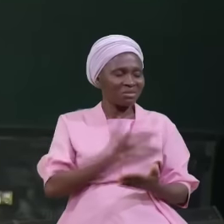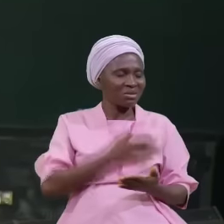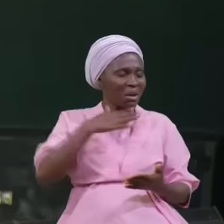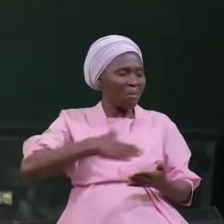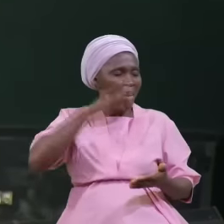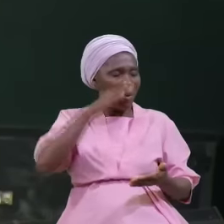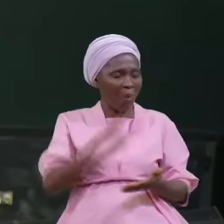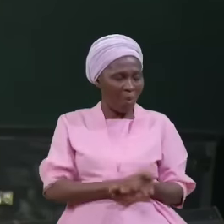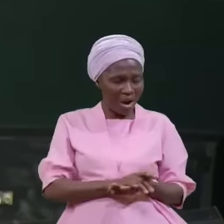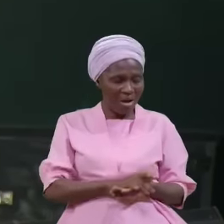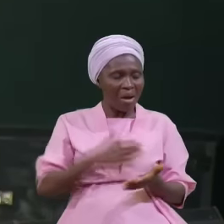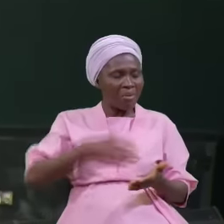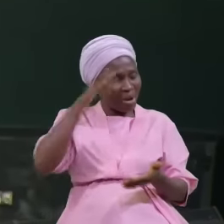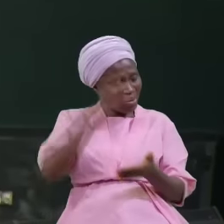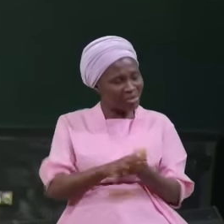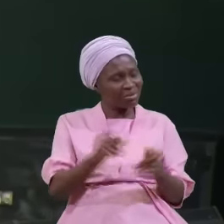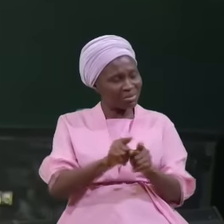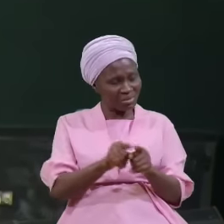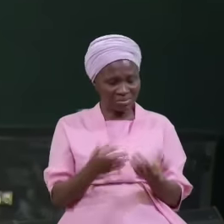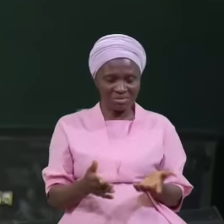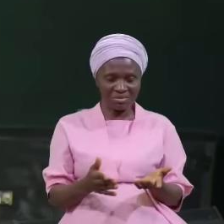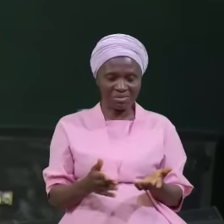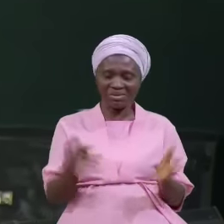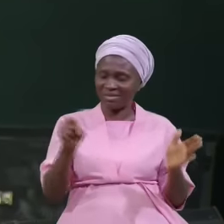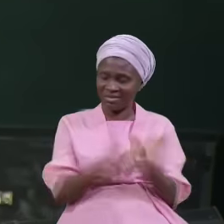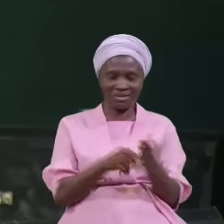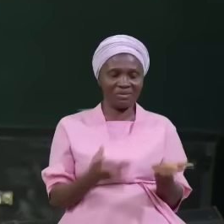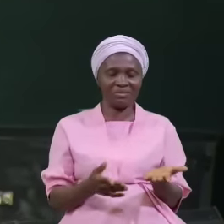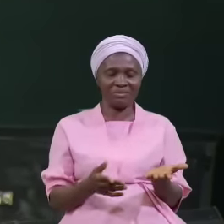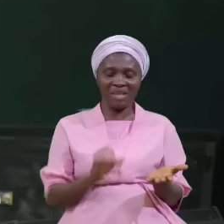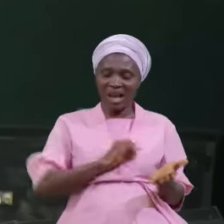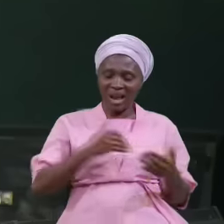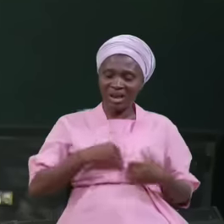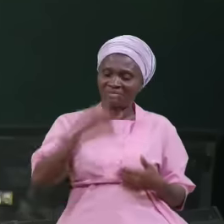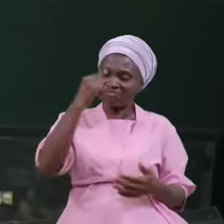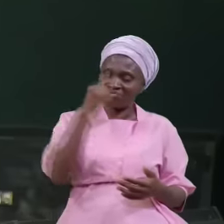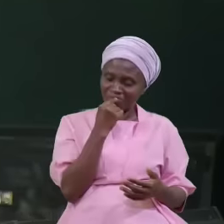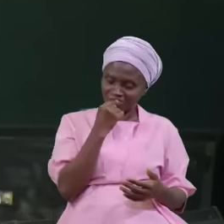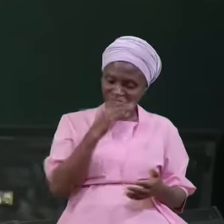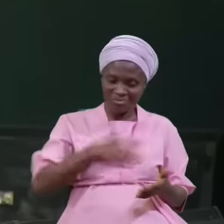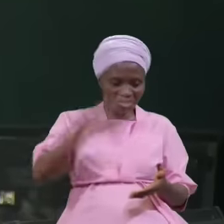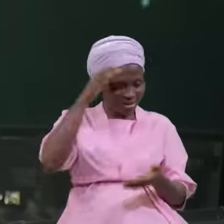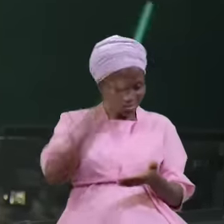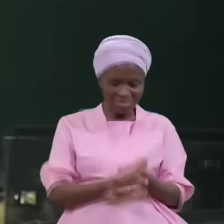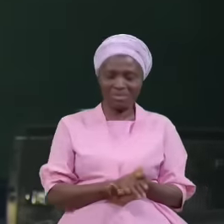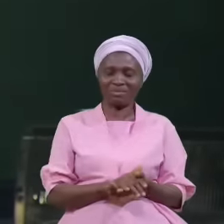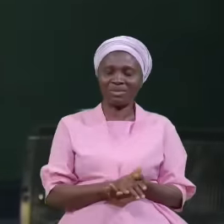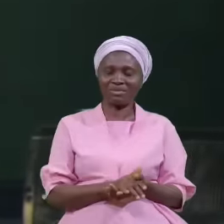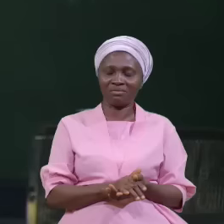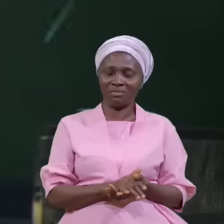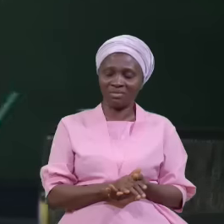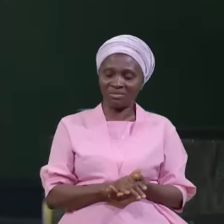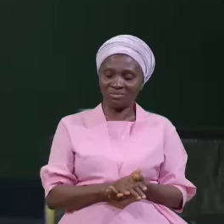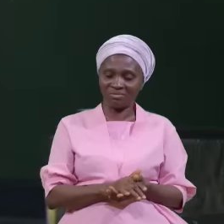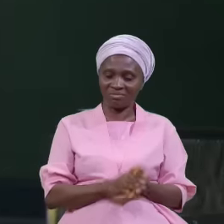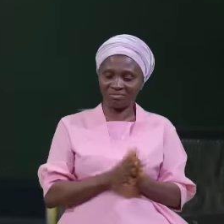too, that I've silenced my husband. I know him. Anytime he wants to say,